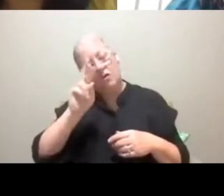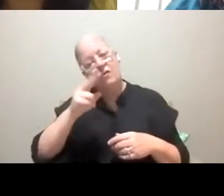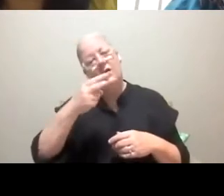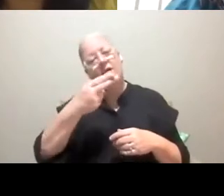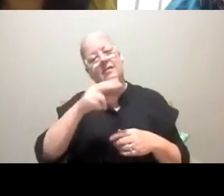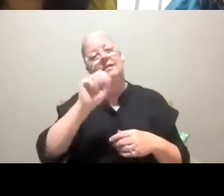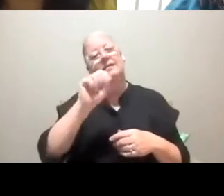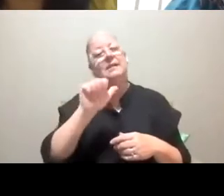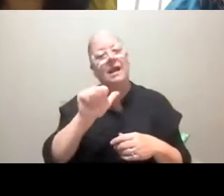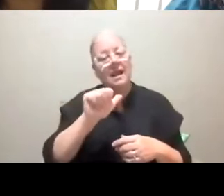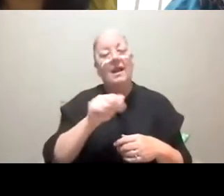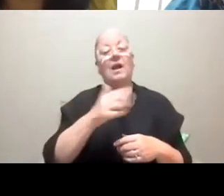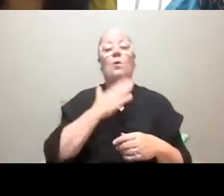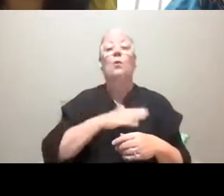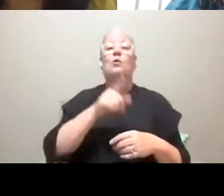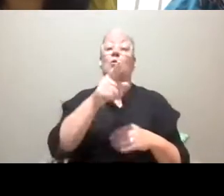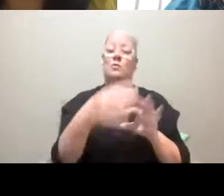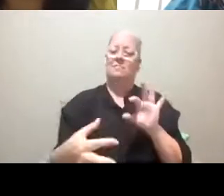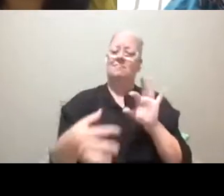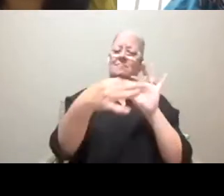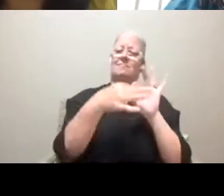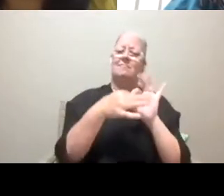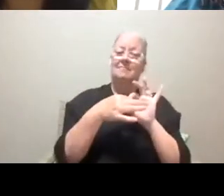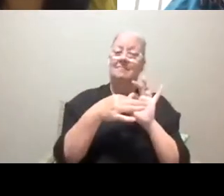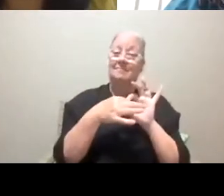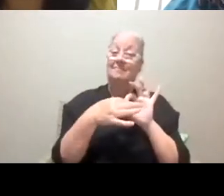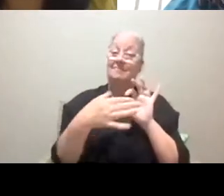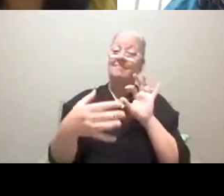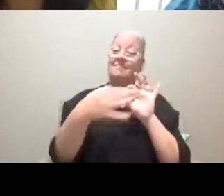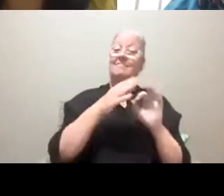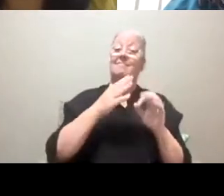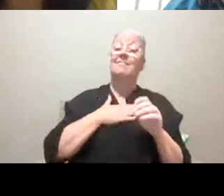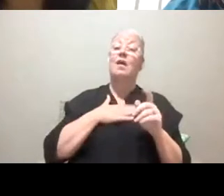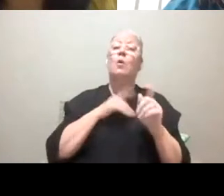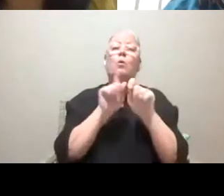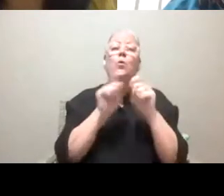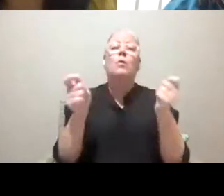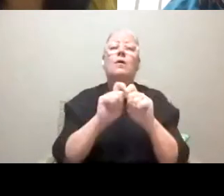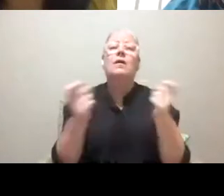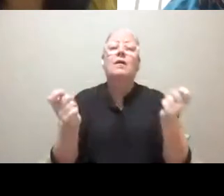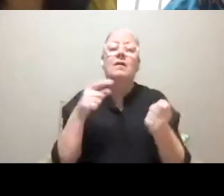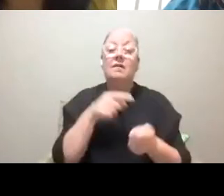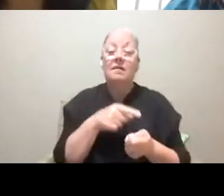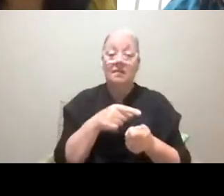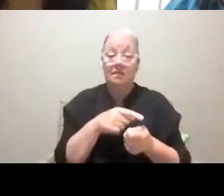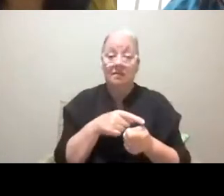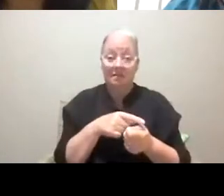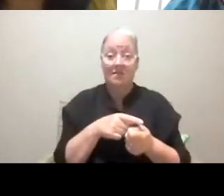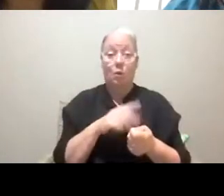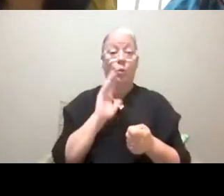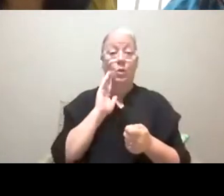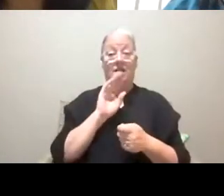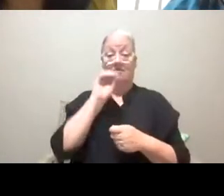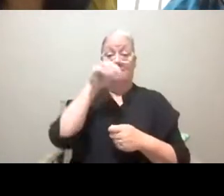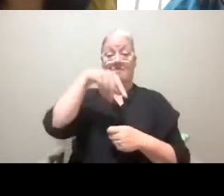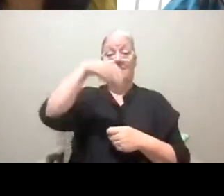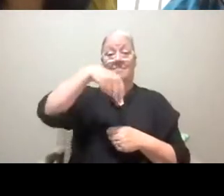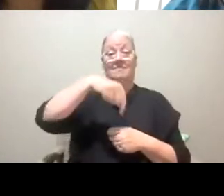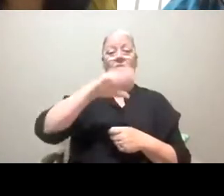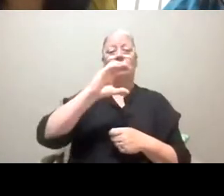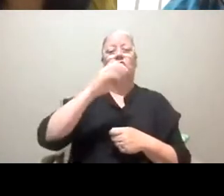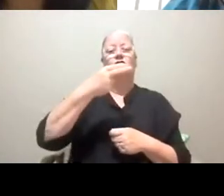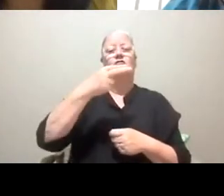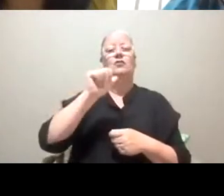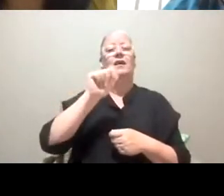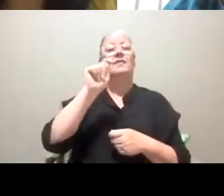our newsletter. The link will be placed also in the chat. And